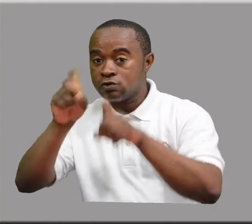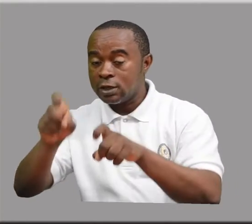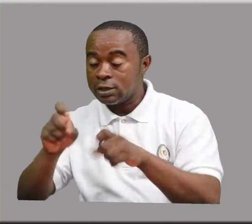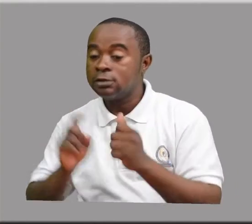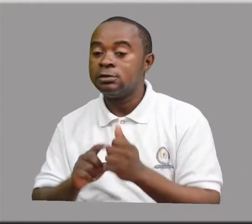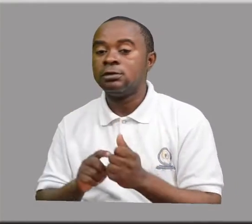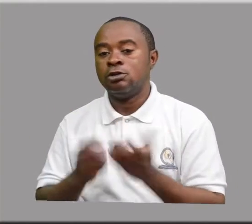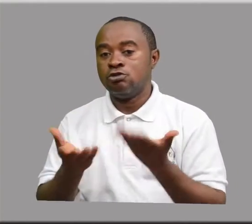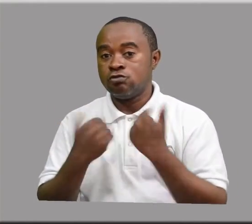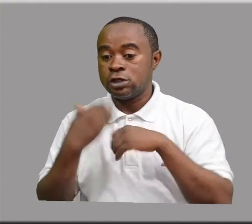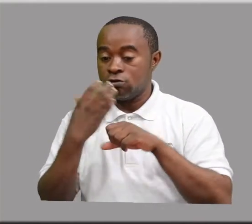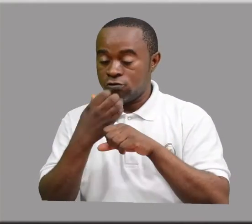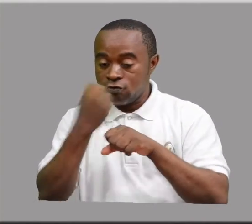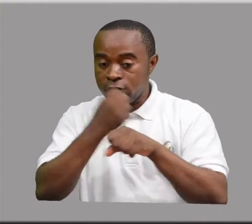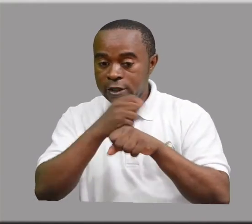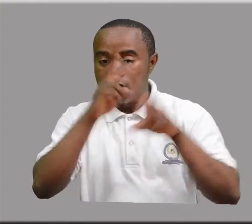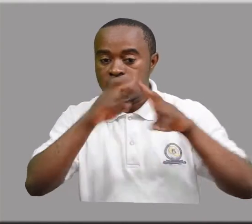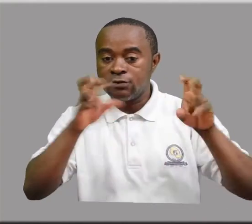then hypotheses.